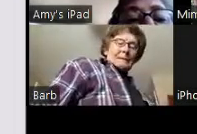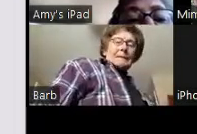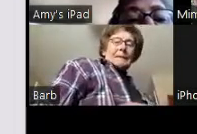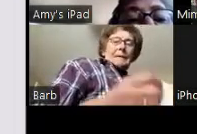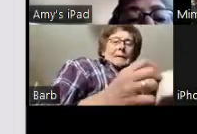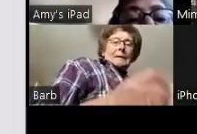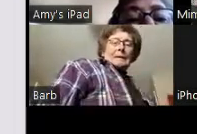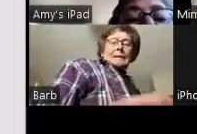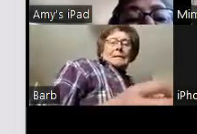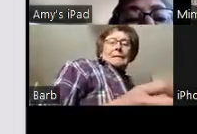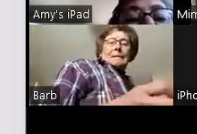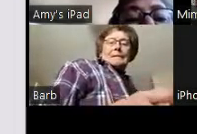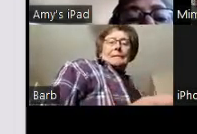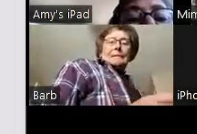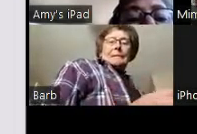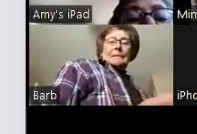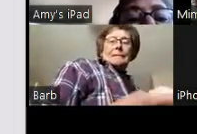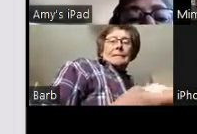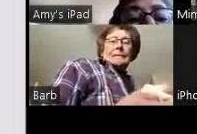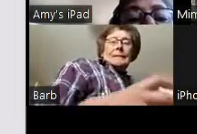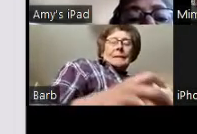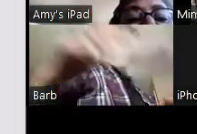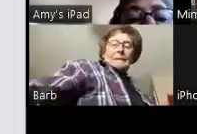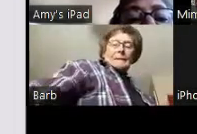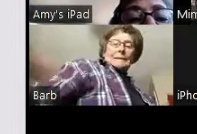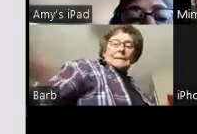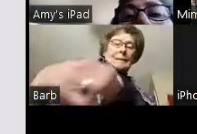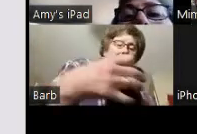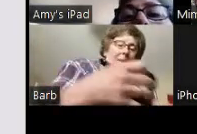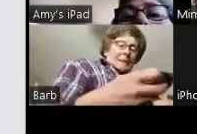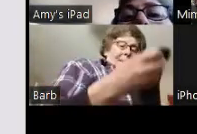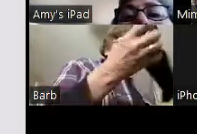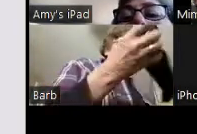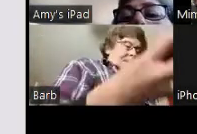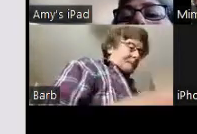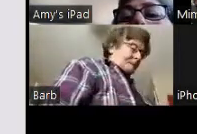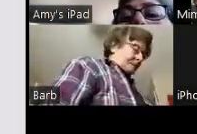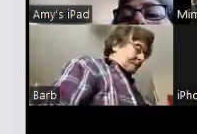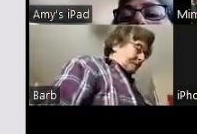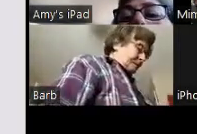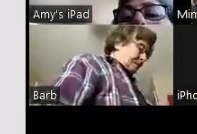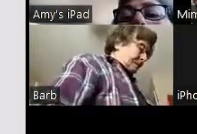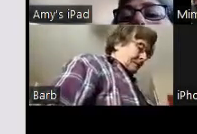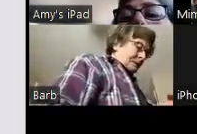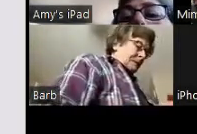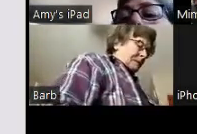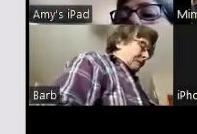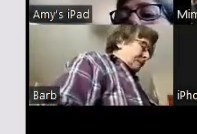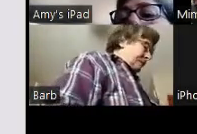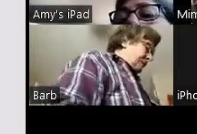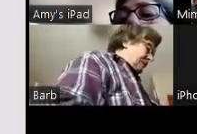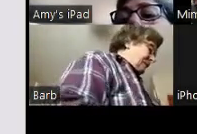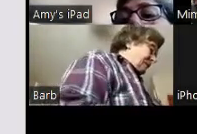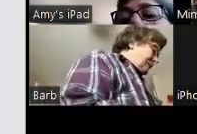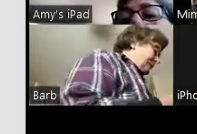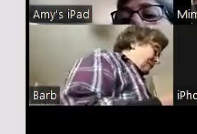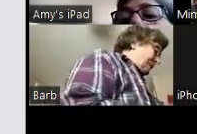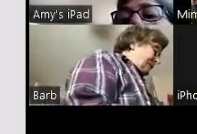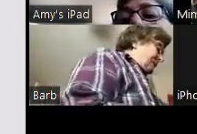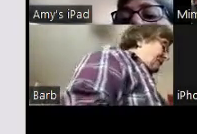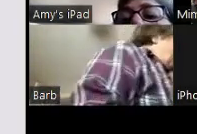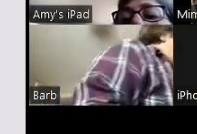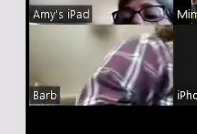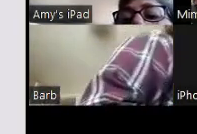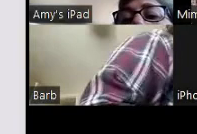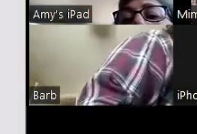when I was in elementary school, I did ballet classes, and one of the girls in our class at the time was deaf. Wow. And she Oh, could wow.